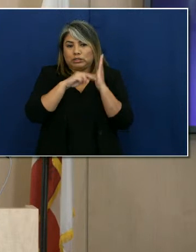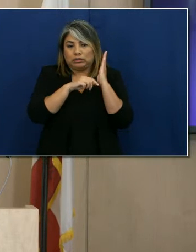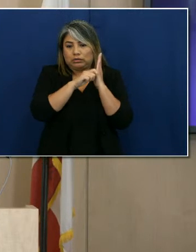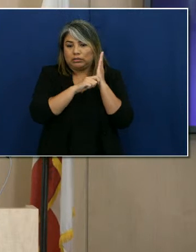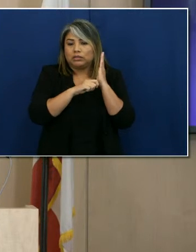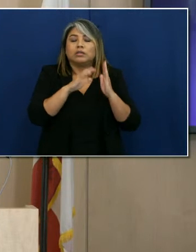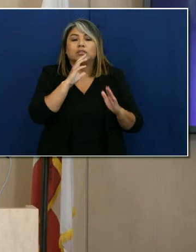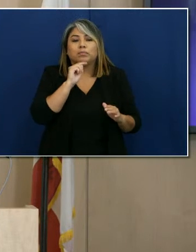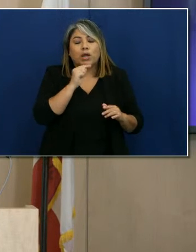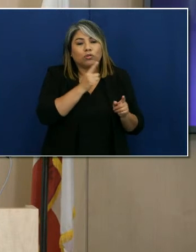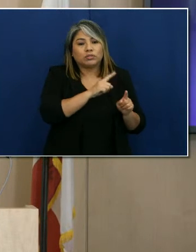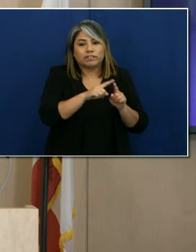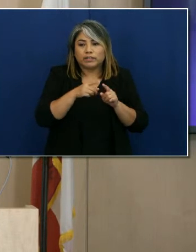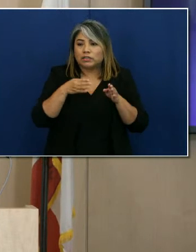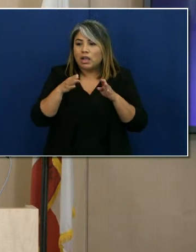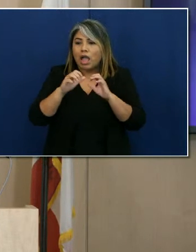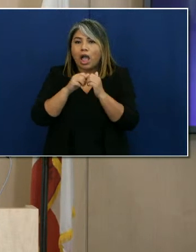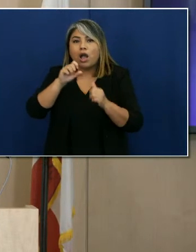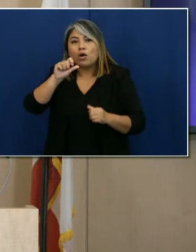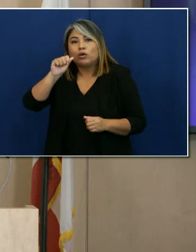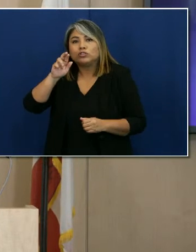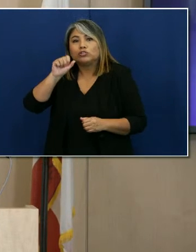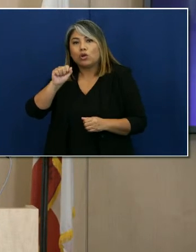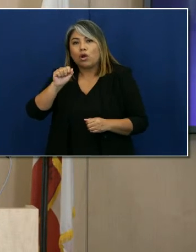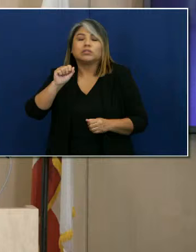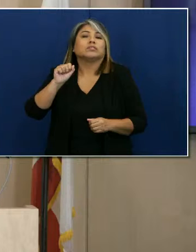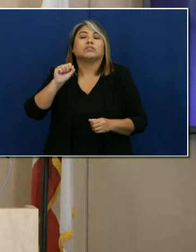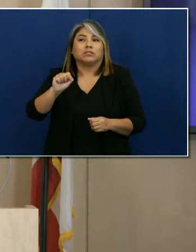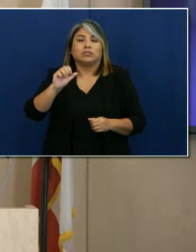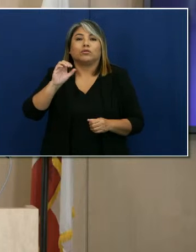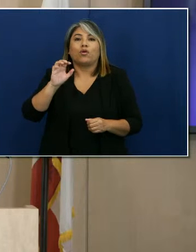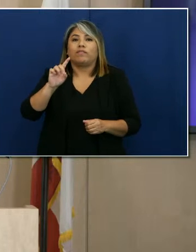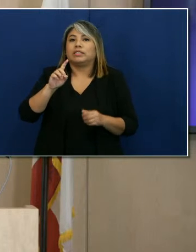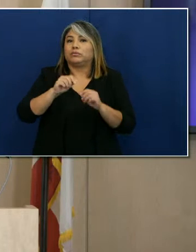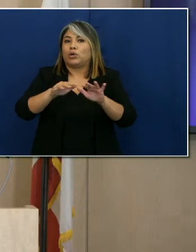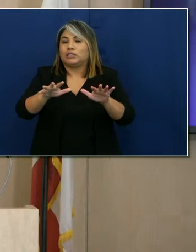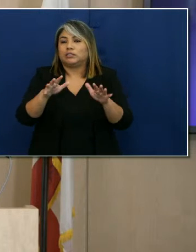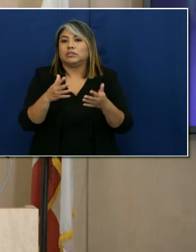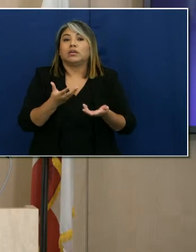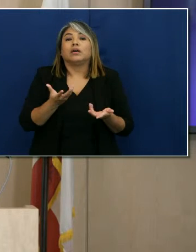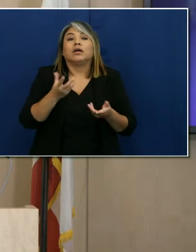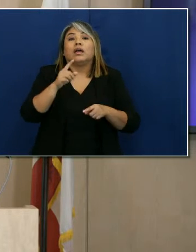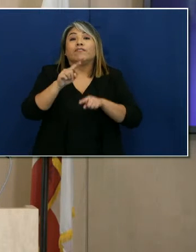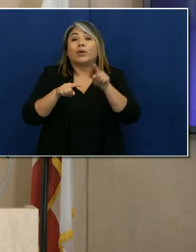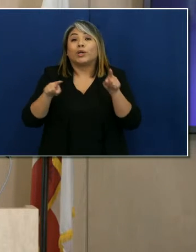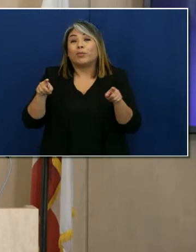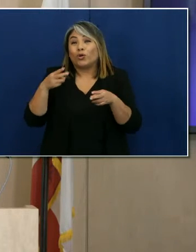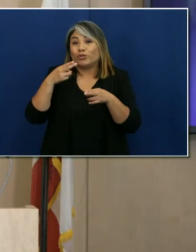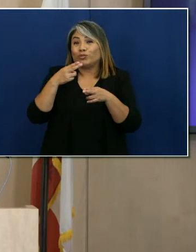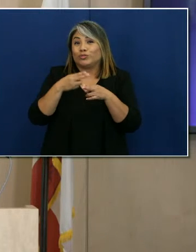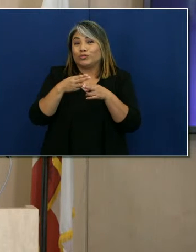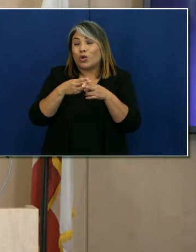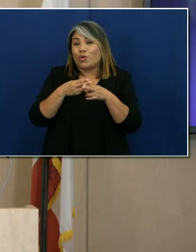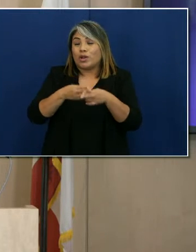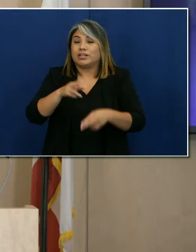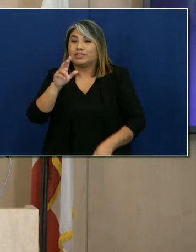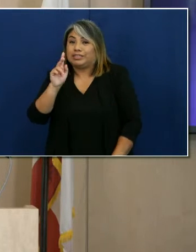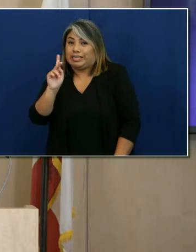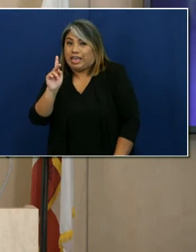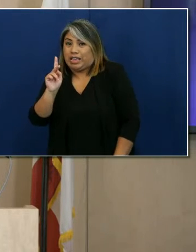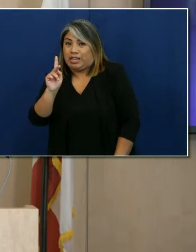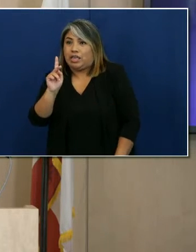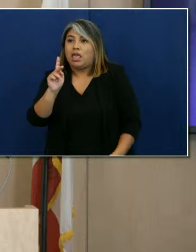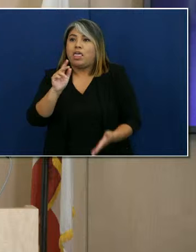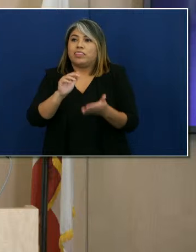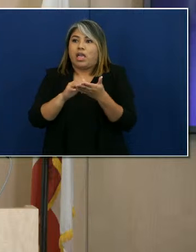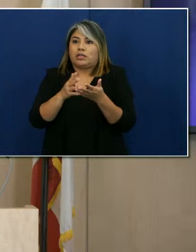how often SARS-CoV spreads, the variable known as K, and it's a measure of how